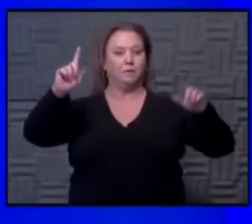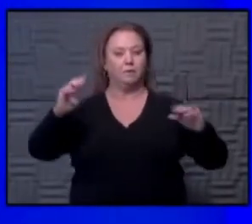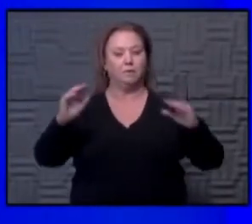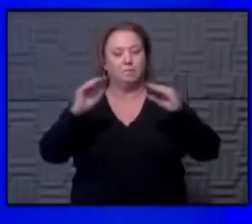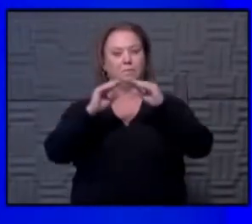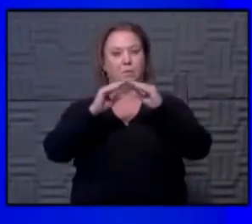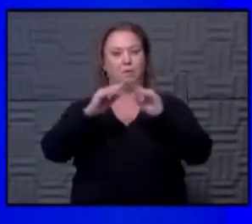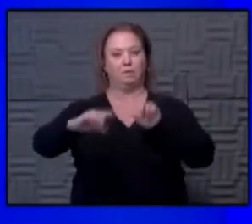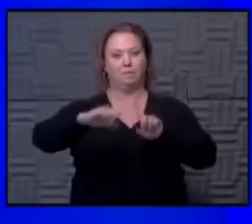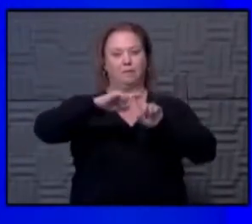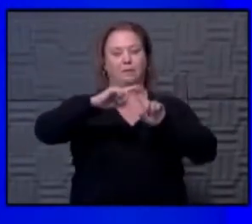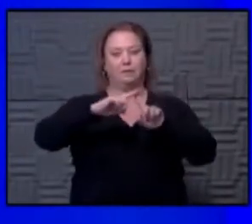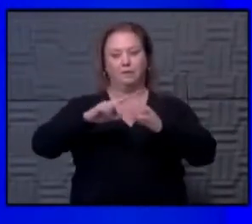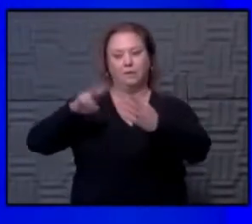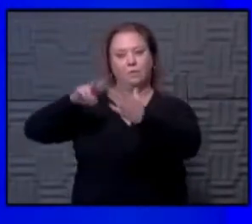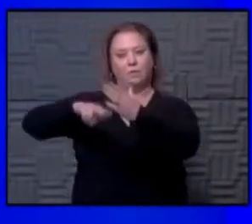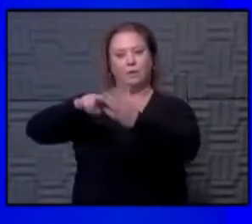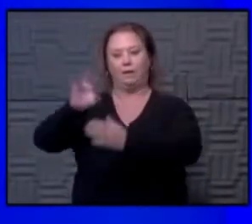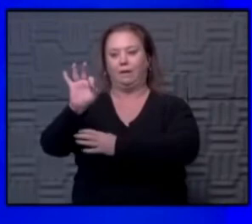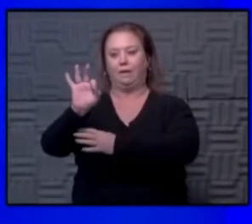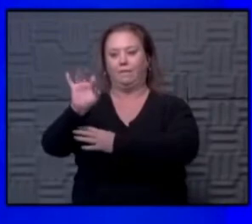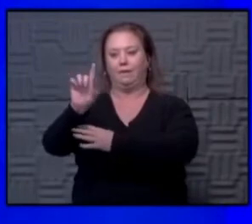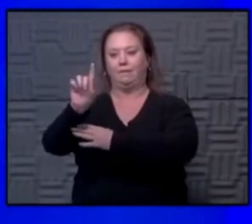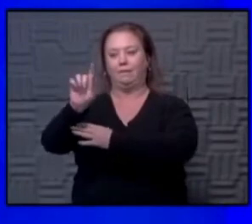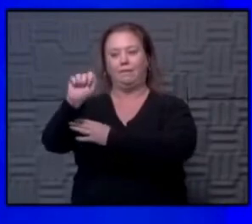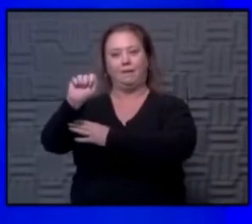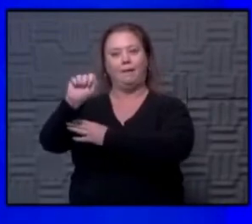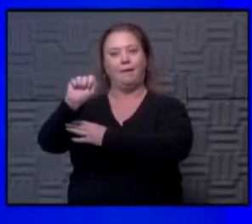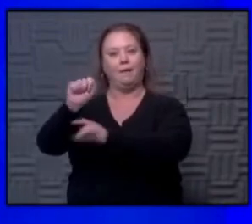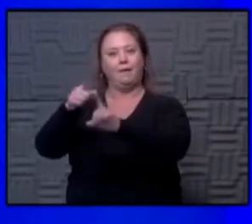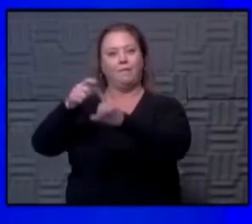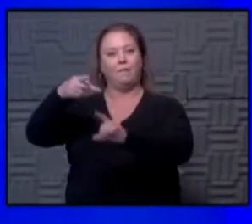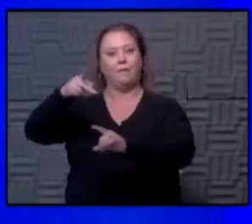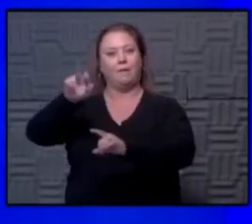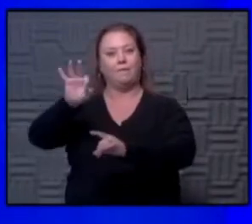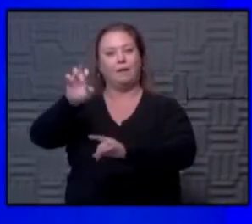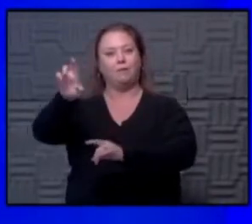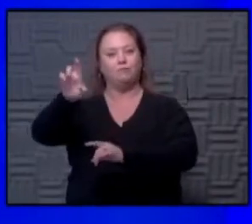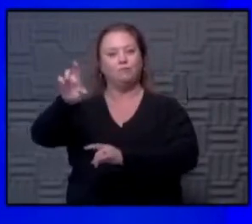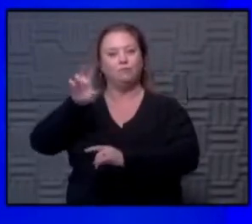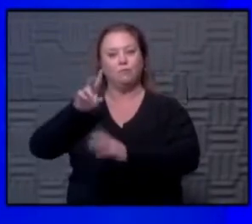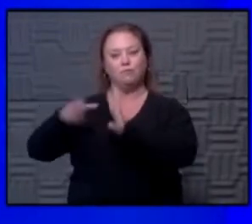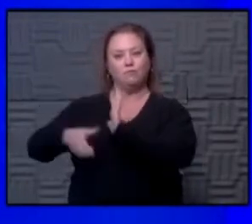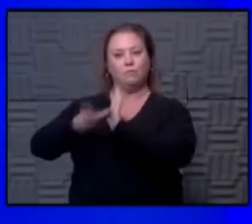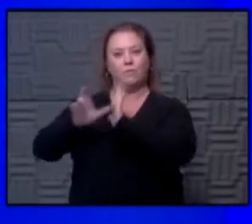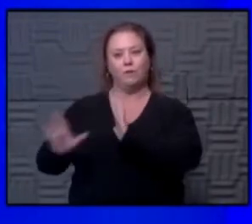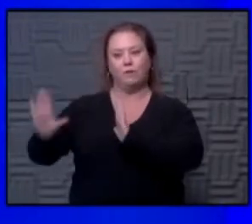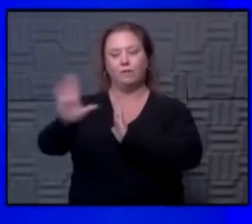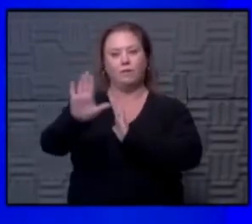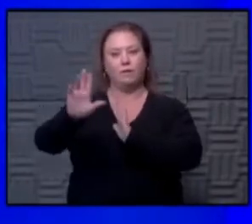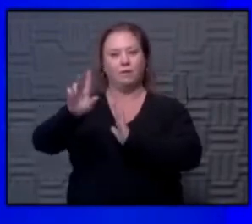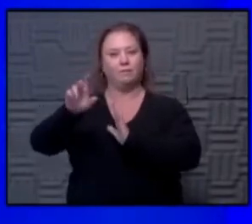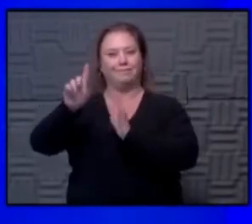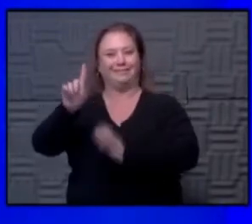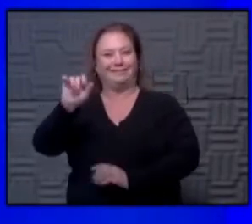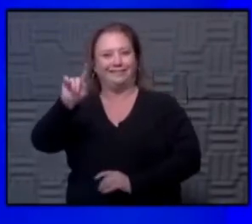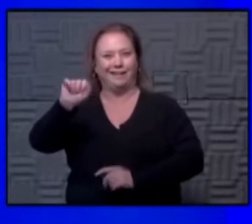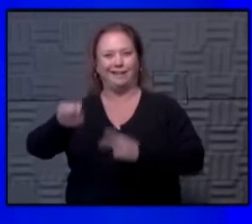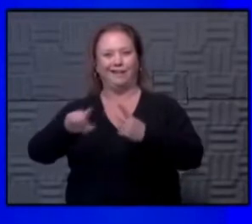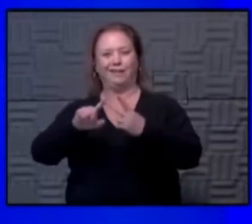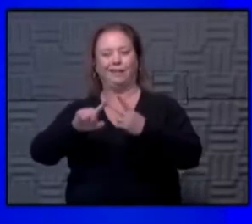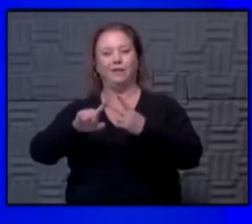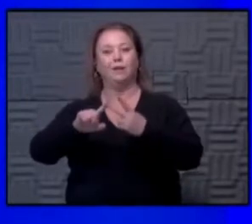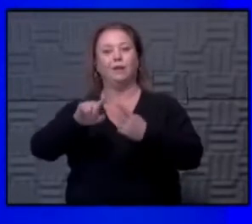more optimistic, certainly after reading the FDA brief from Pfizer and reviewing all those phase 1 data and then the phase